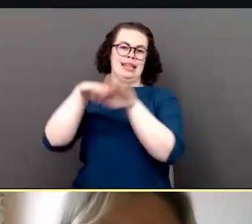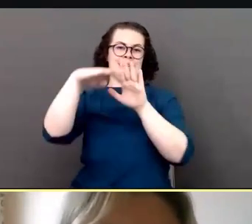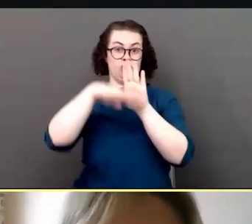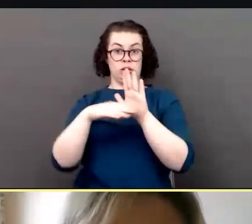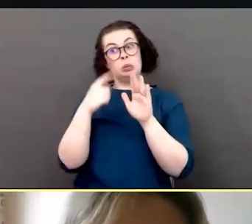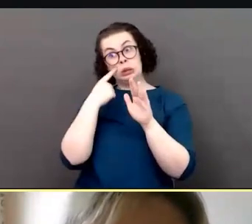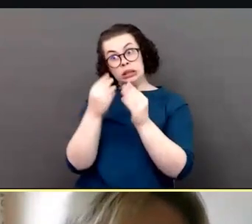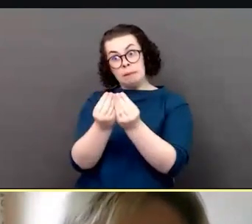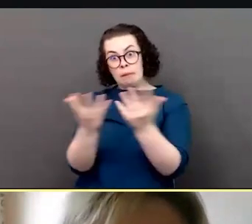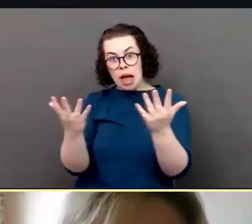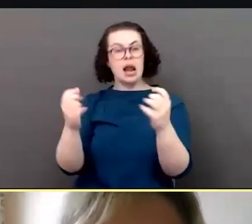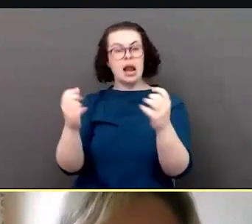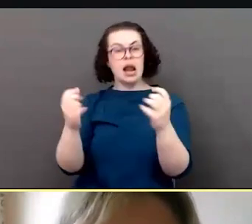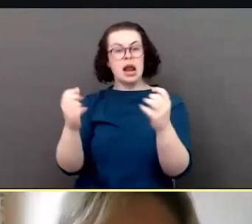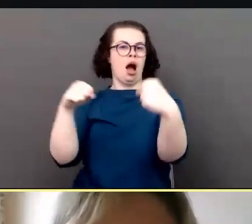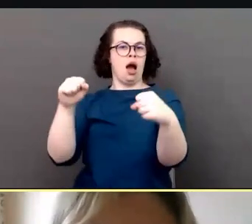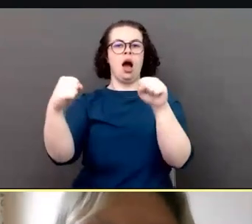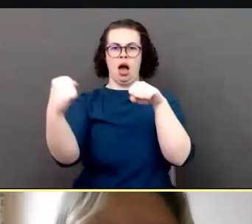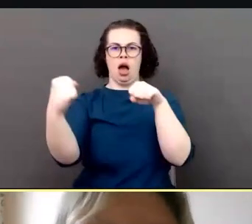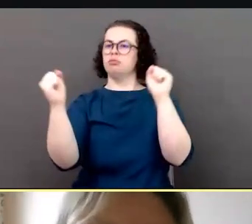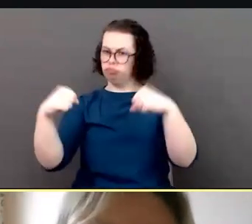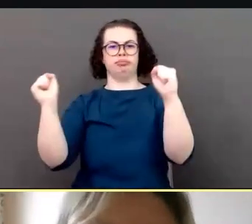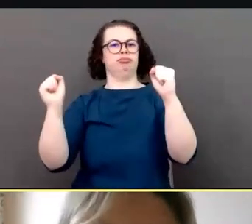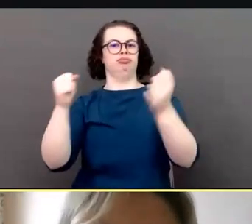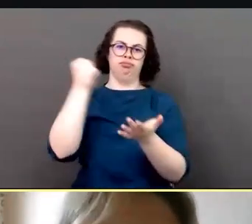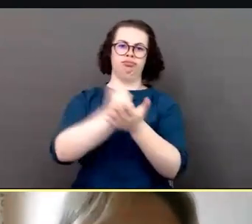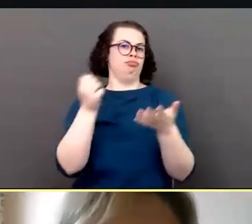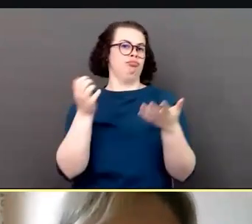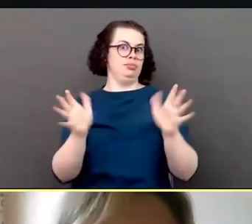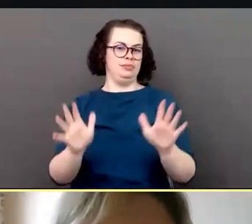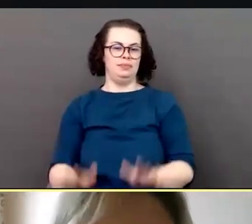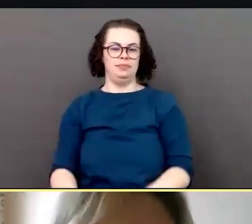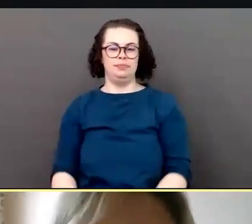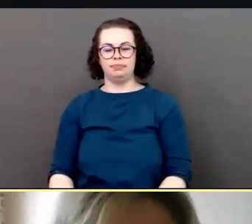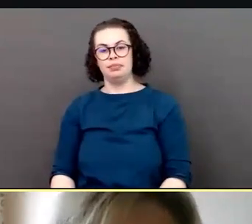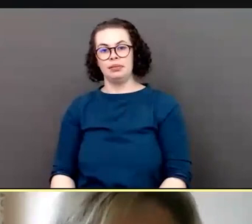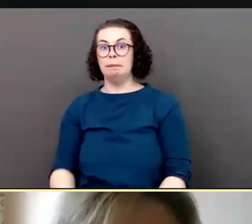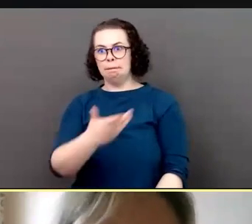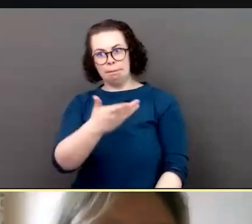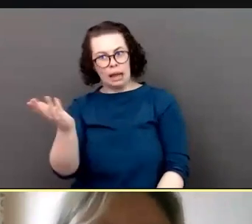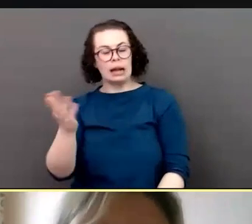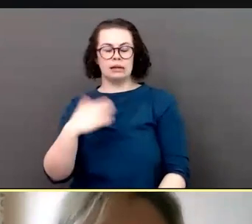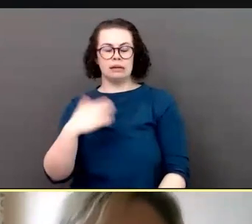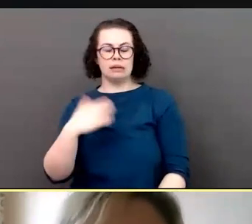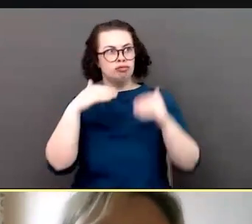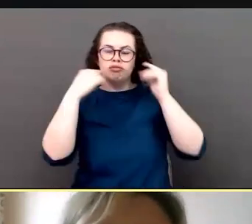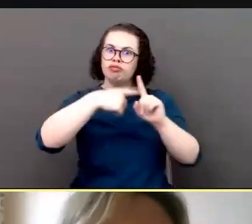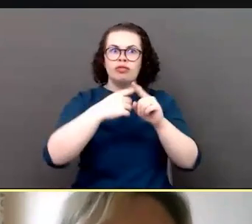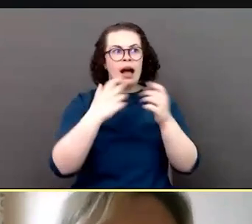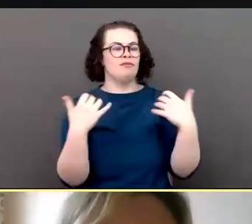of standardization bodies. The initial reactions were very positive. Now, the standard